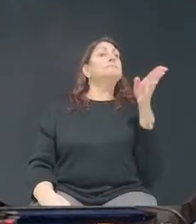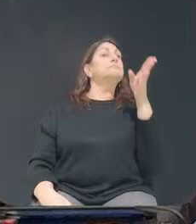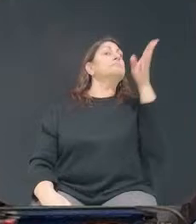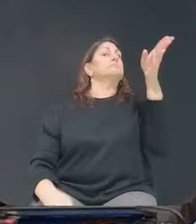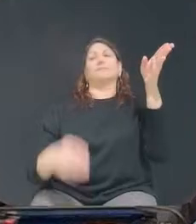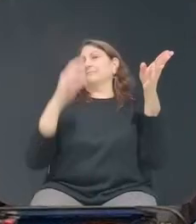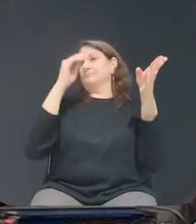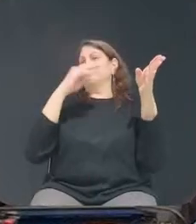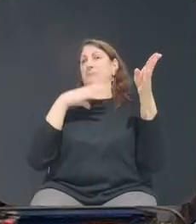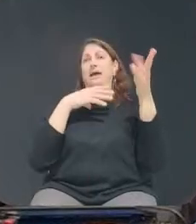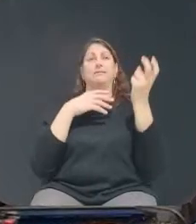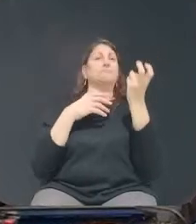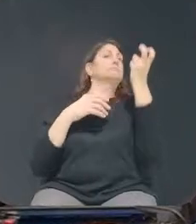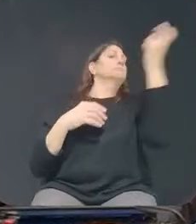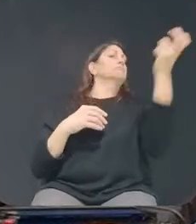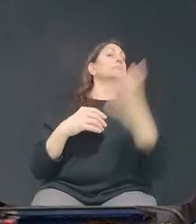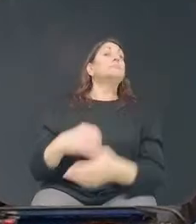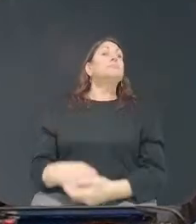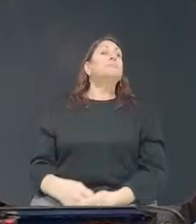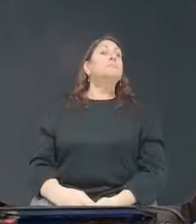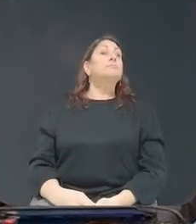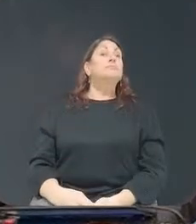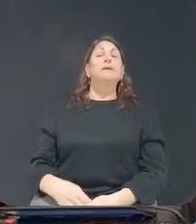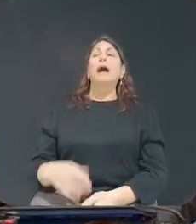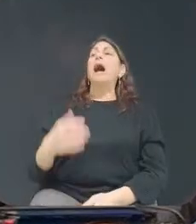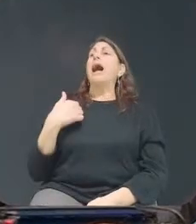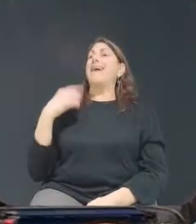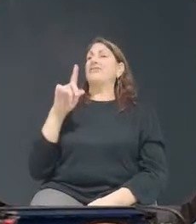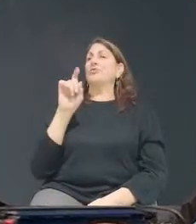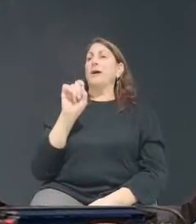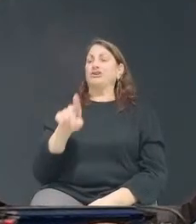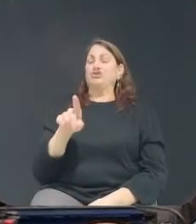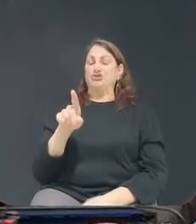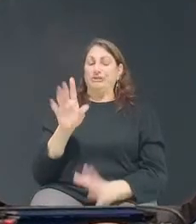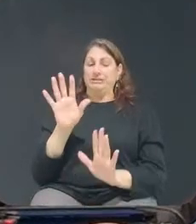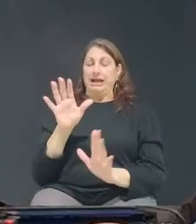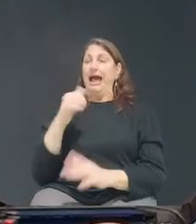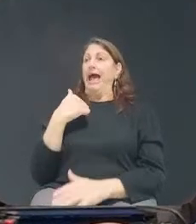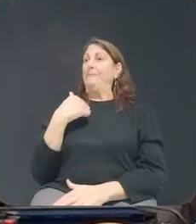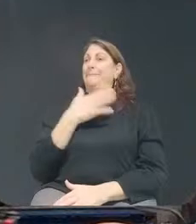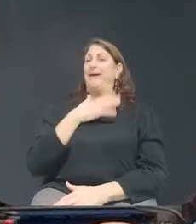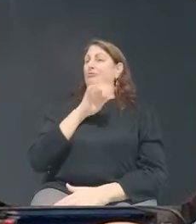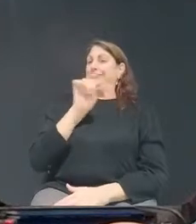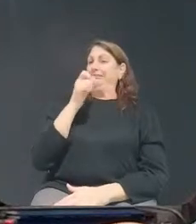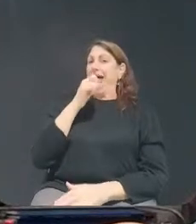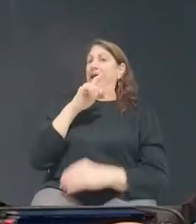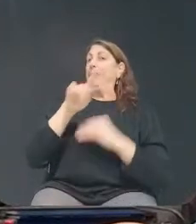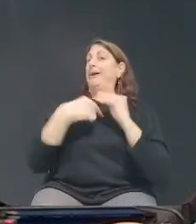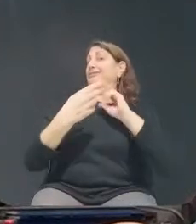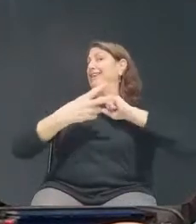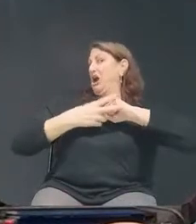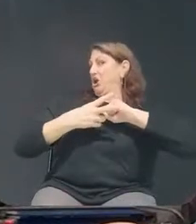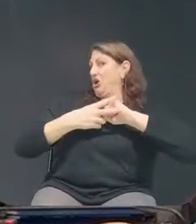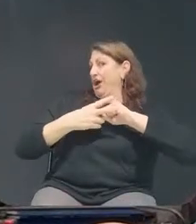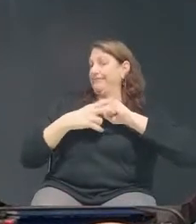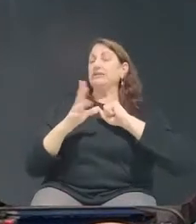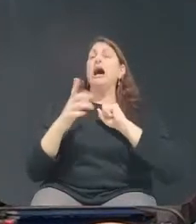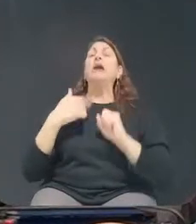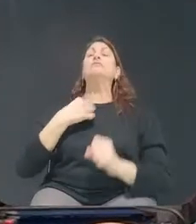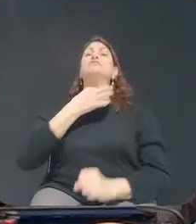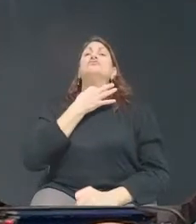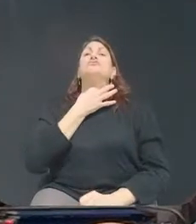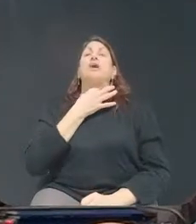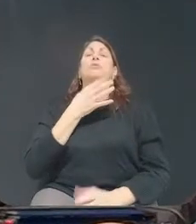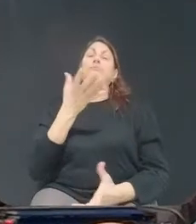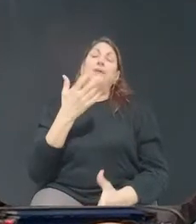Right behind you. Oh, sorry. Hey there. I'll ask a question not about the archives logistics. I